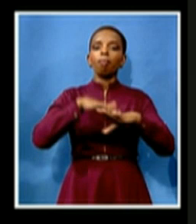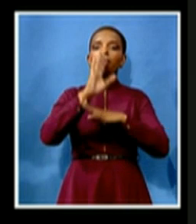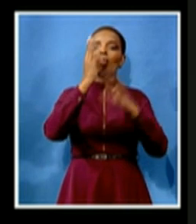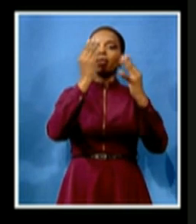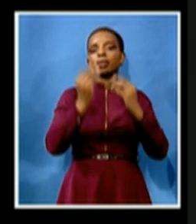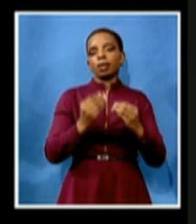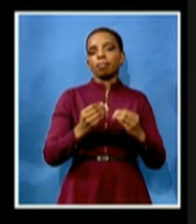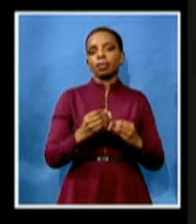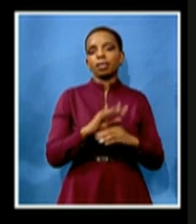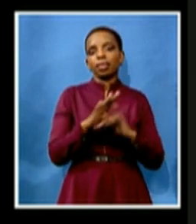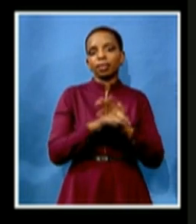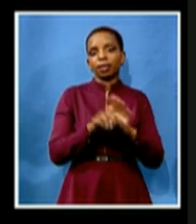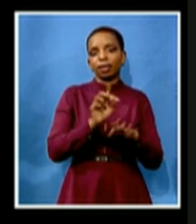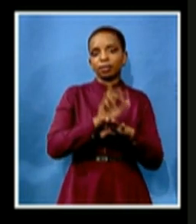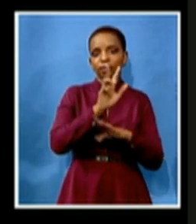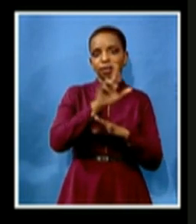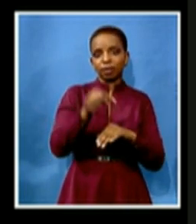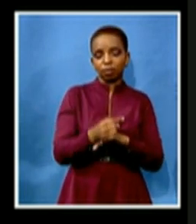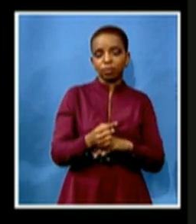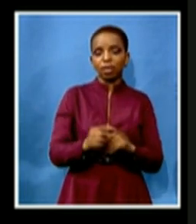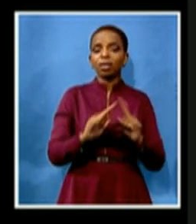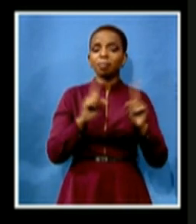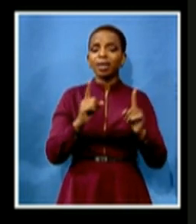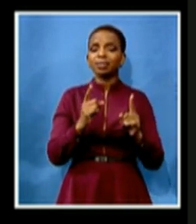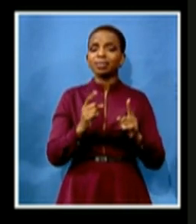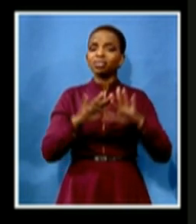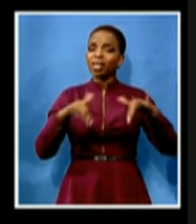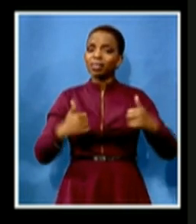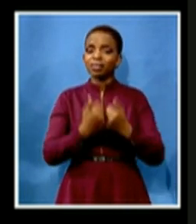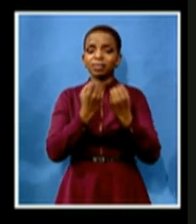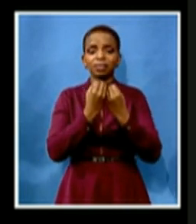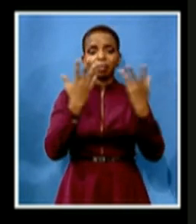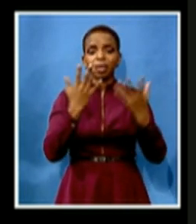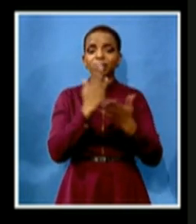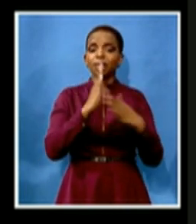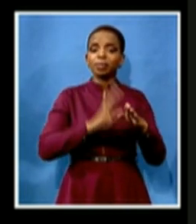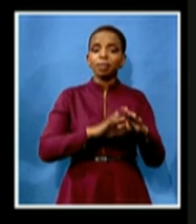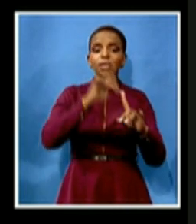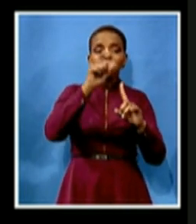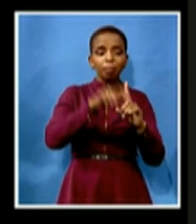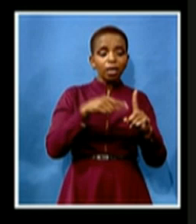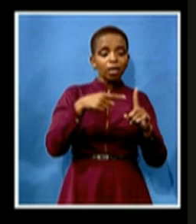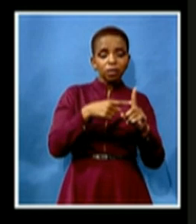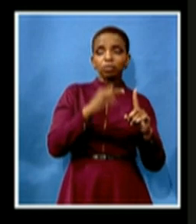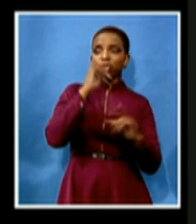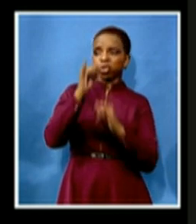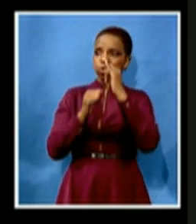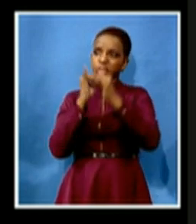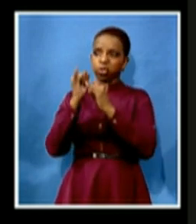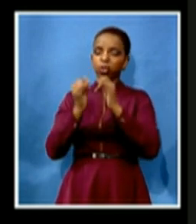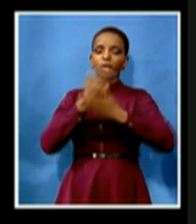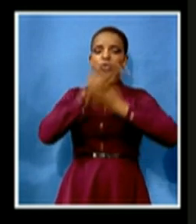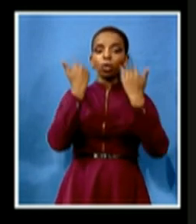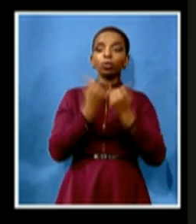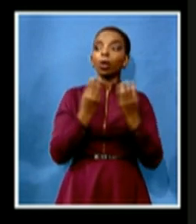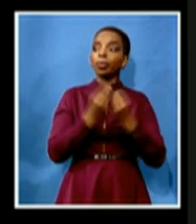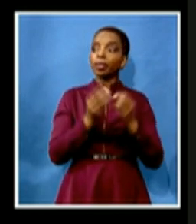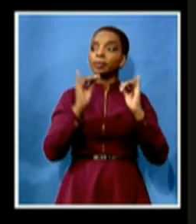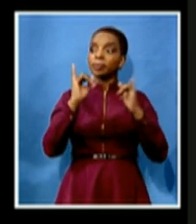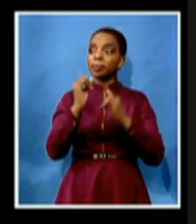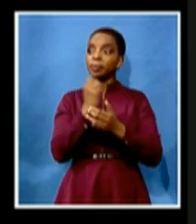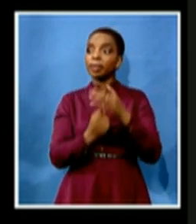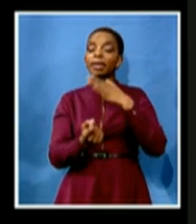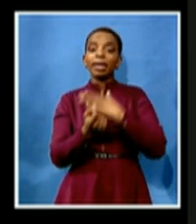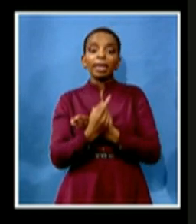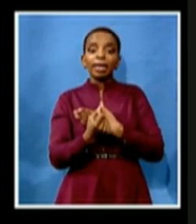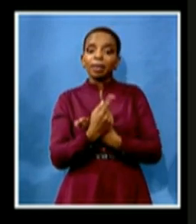criticizes sometimes does not know some of the constraints that are associated with the scale up, the numbers that we've actually ultimately